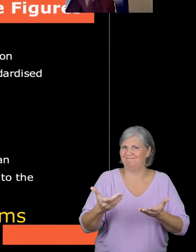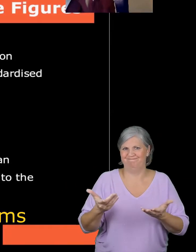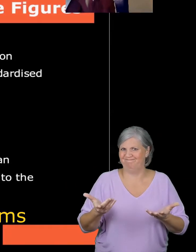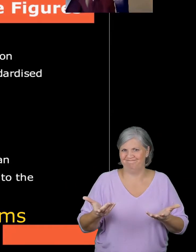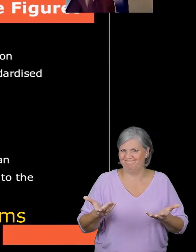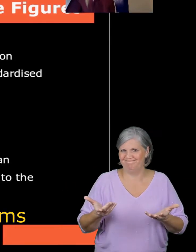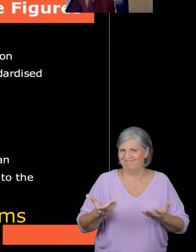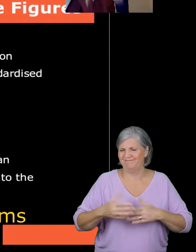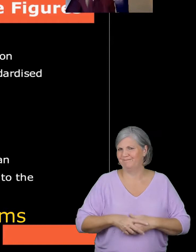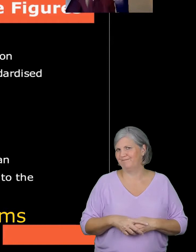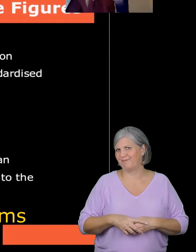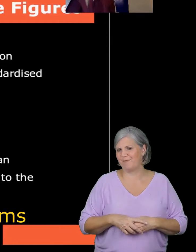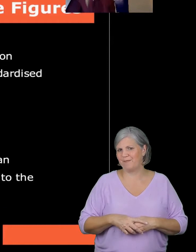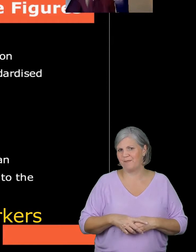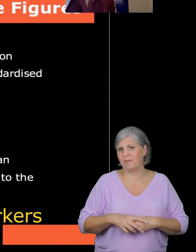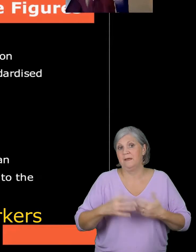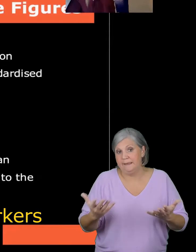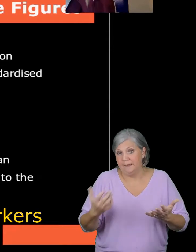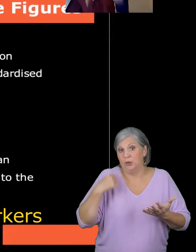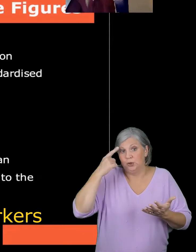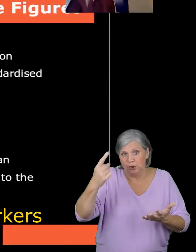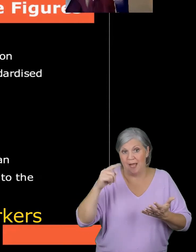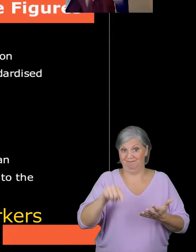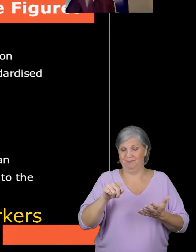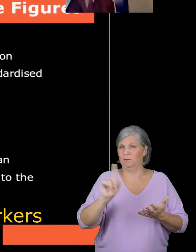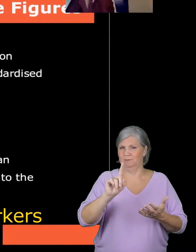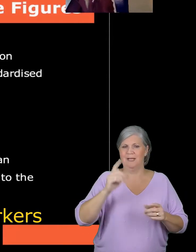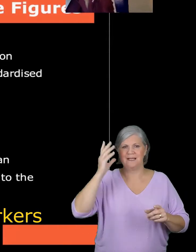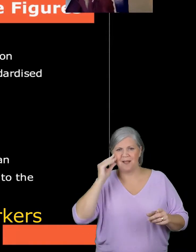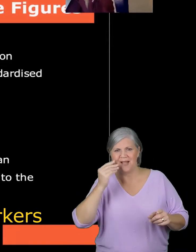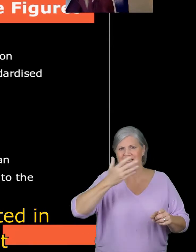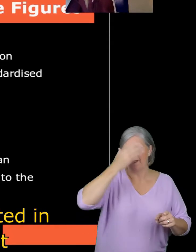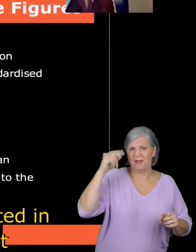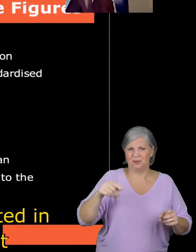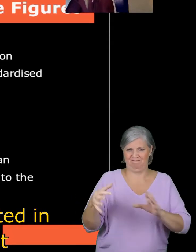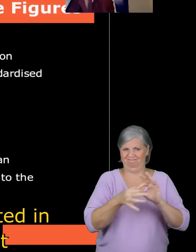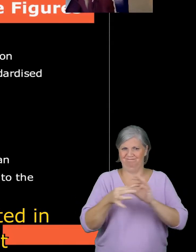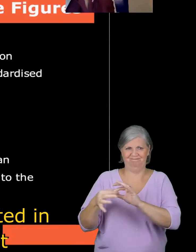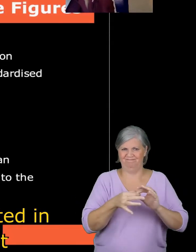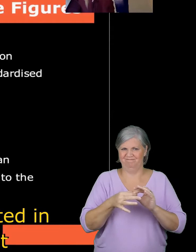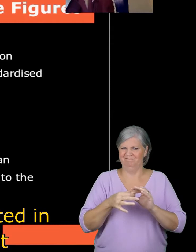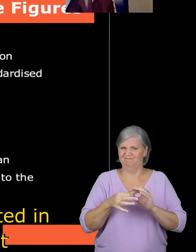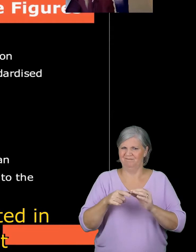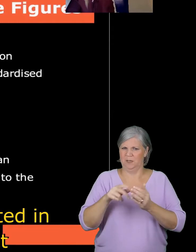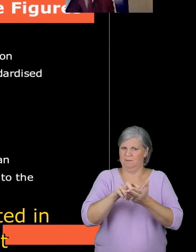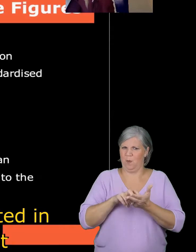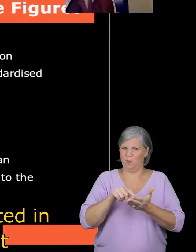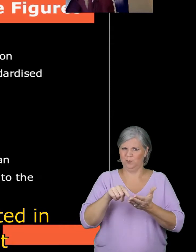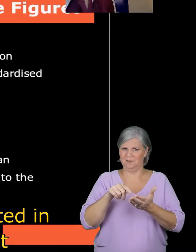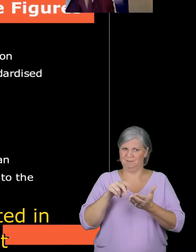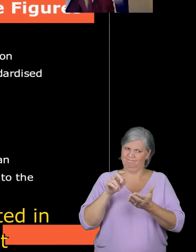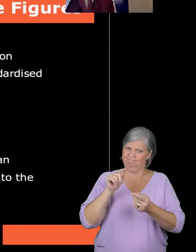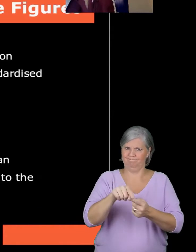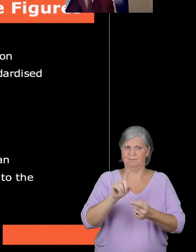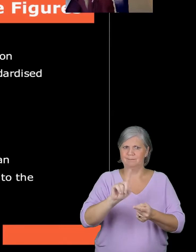data collection. It was suggested that markers relating to deafness and dementia might well be noted in individual